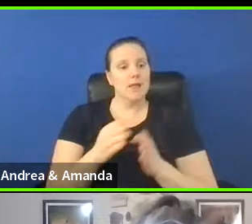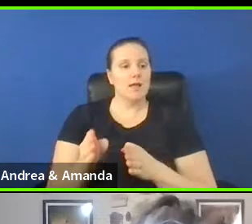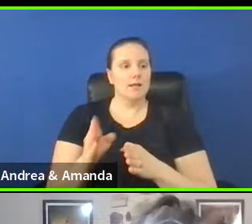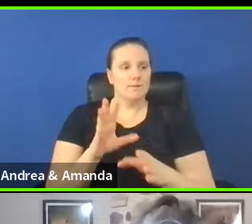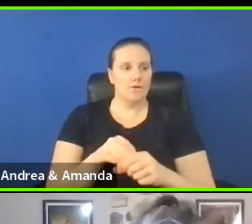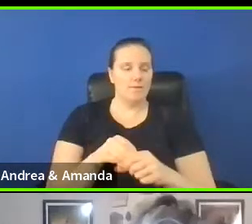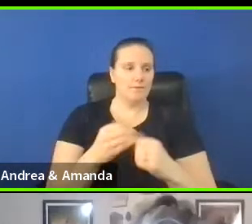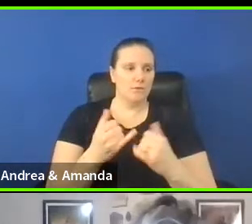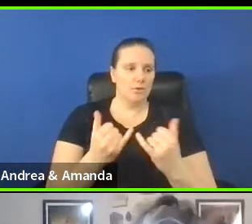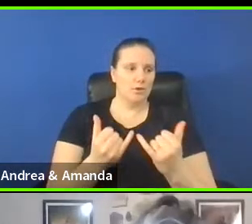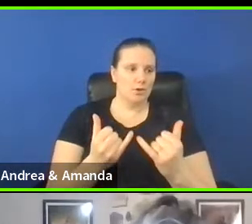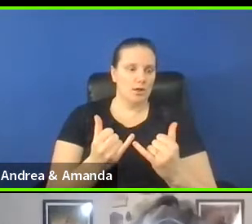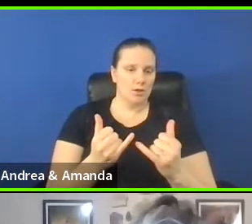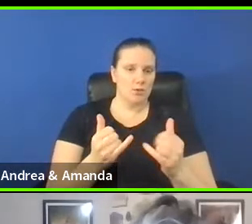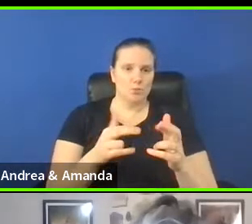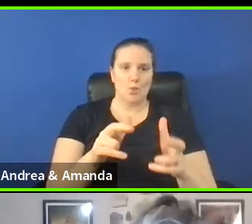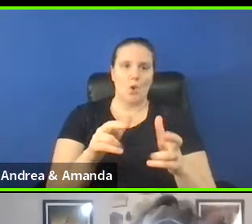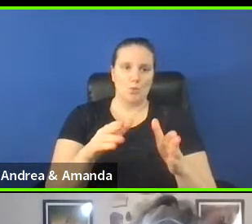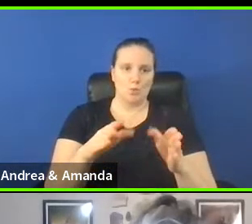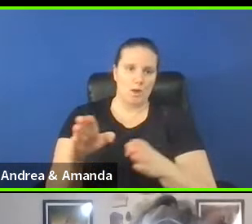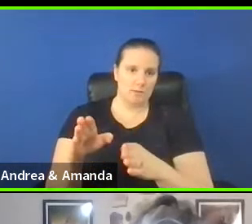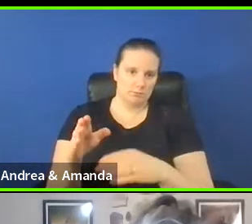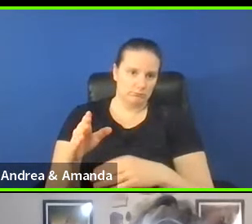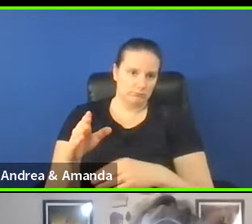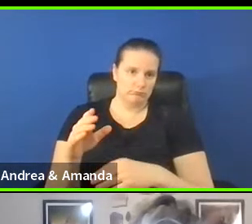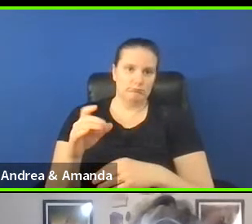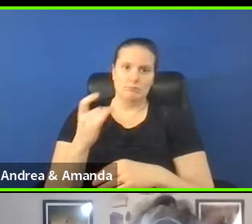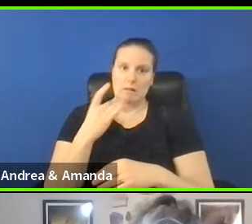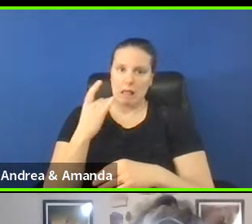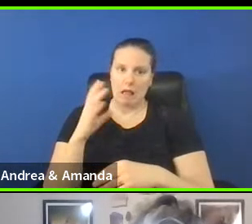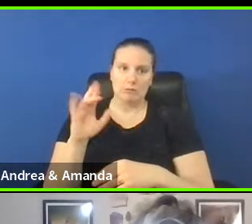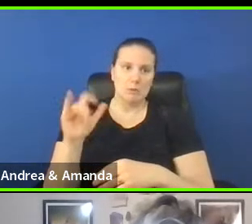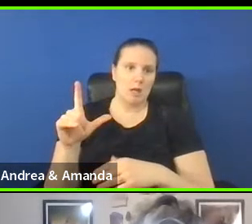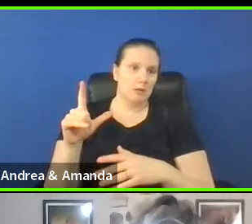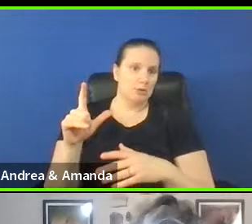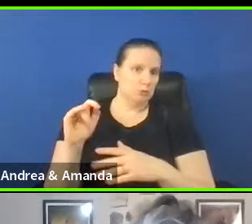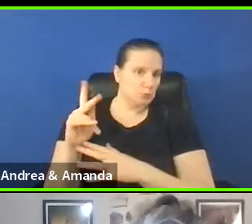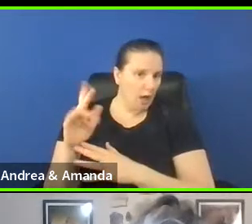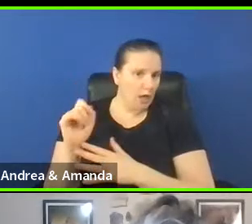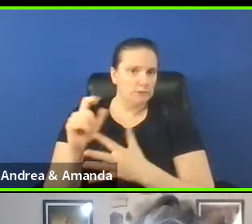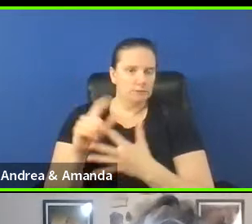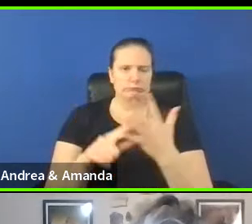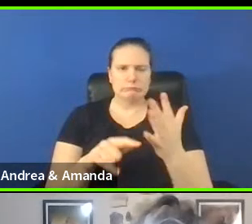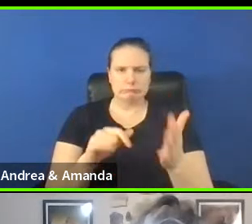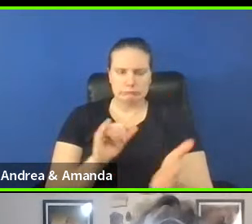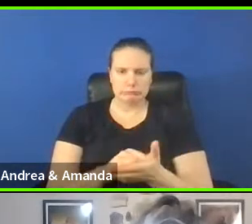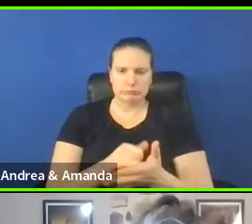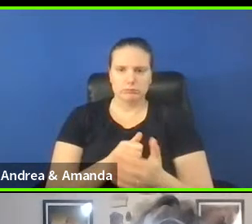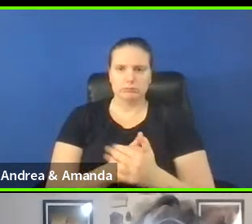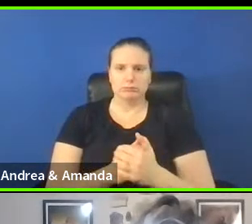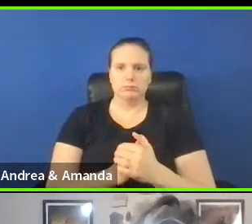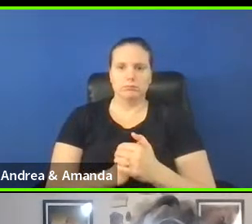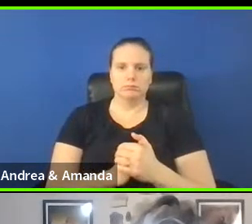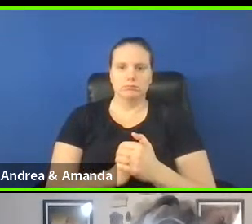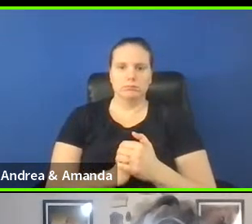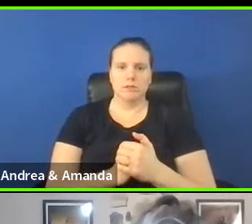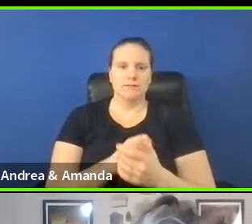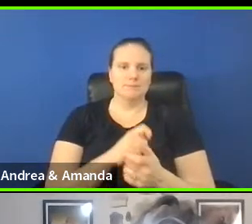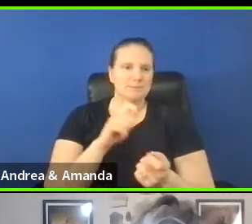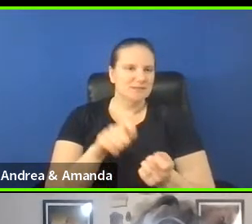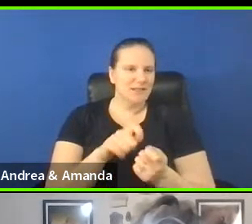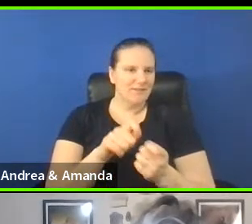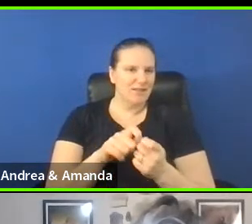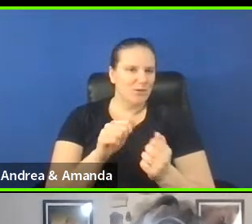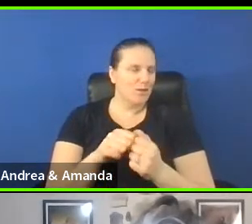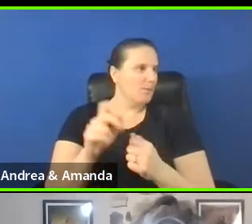current roadways or light rail tracks or whatnot. And if to sort of specifically on the